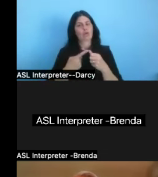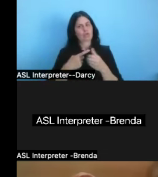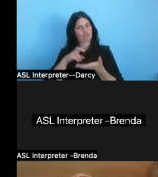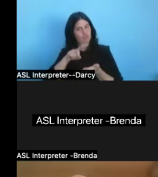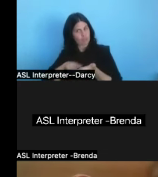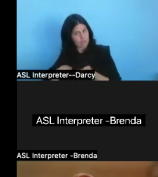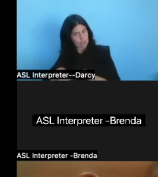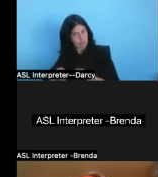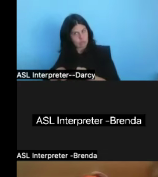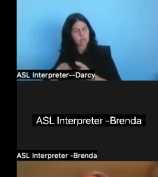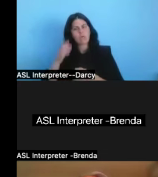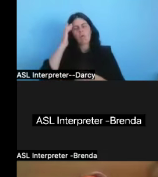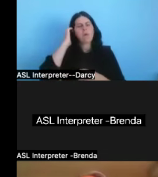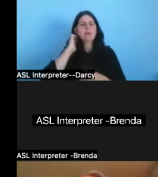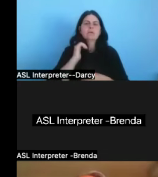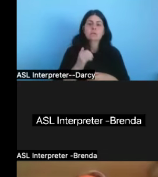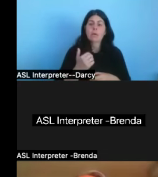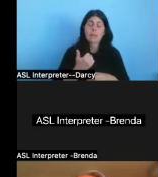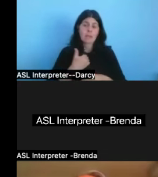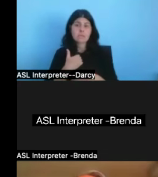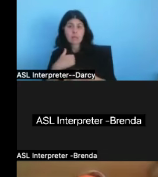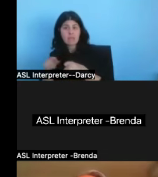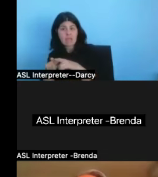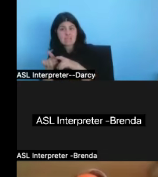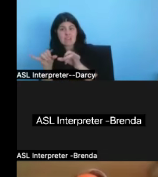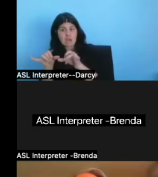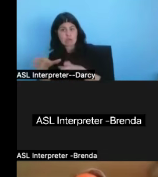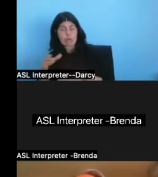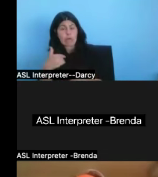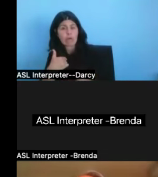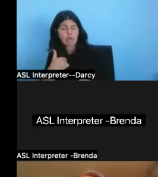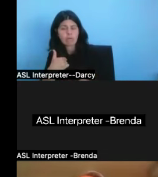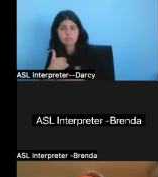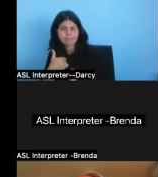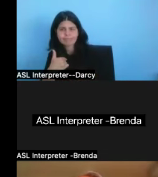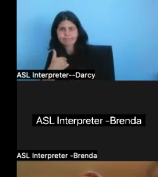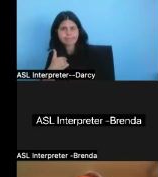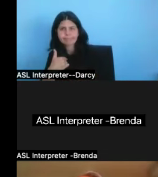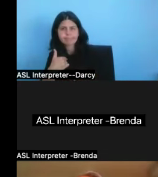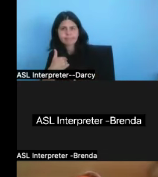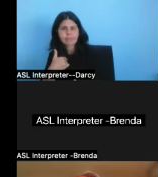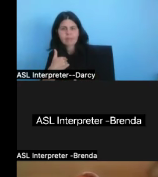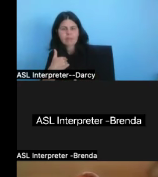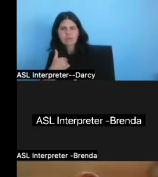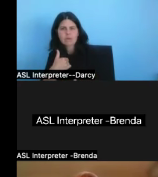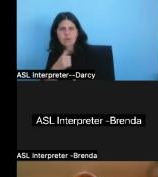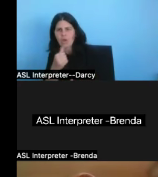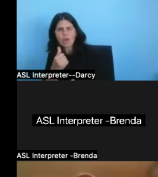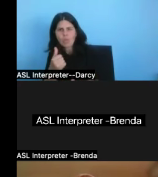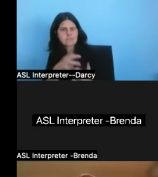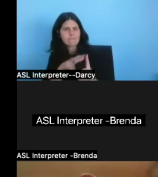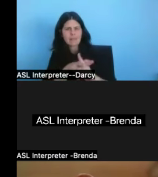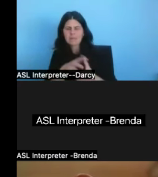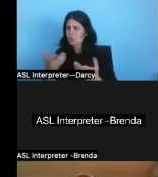ideas that I, as a practicing engineer, found that it doesn't directly apply into what is infrastructure resilience. So this idea